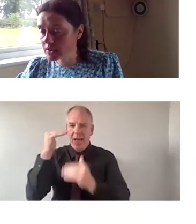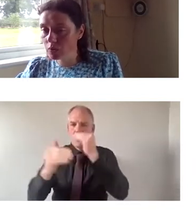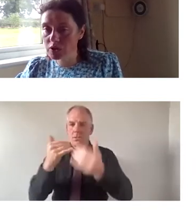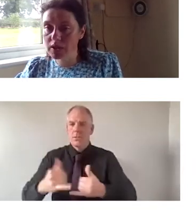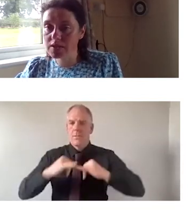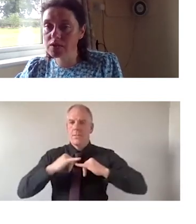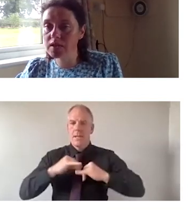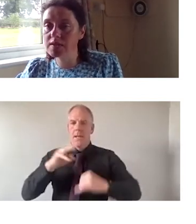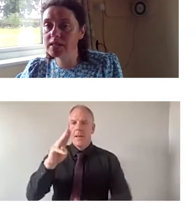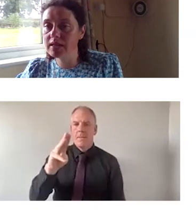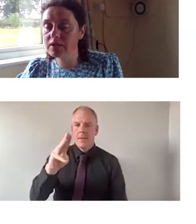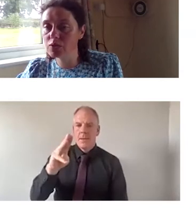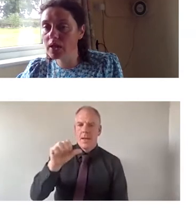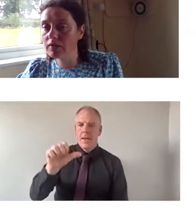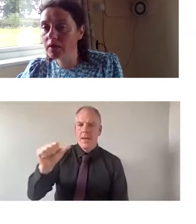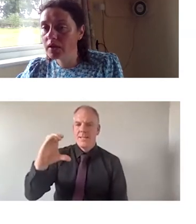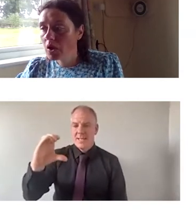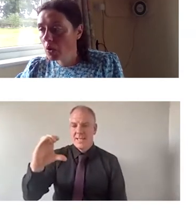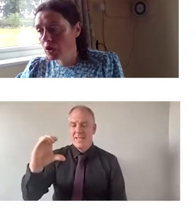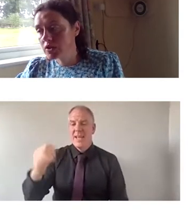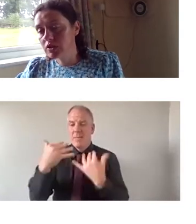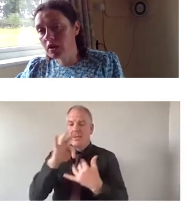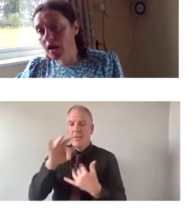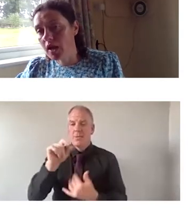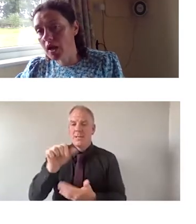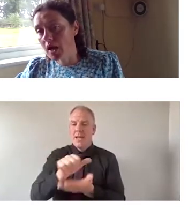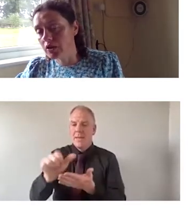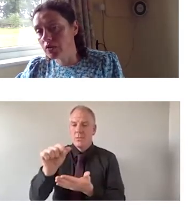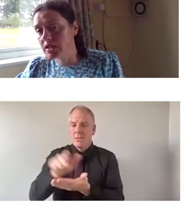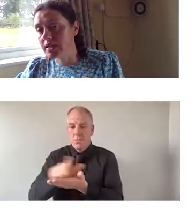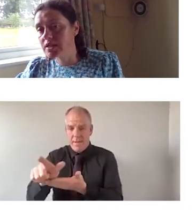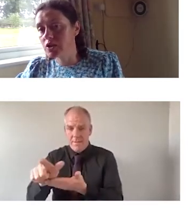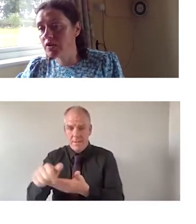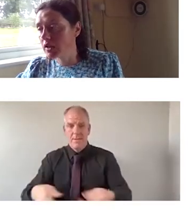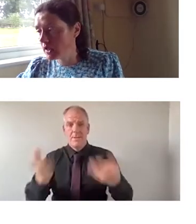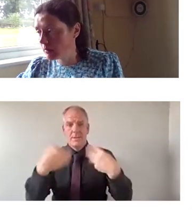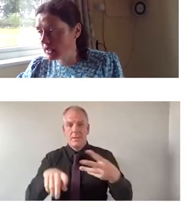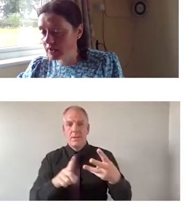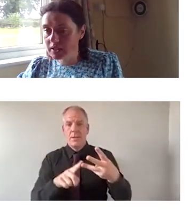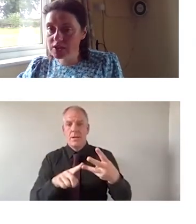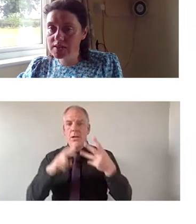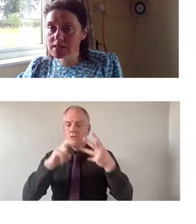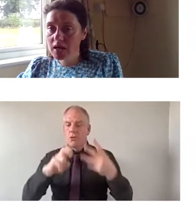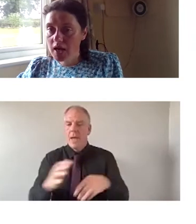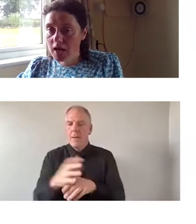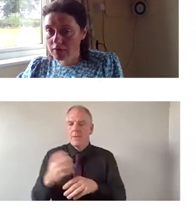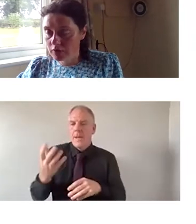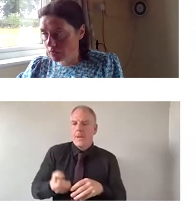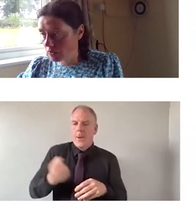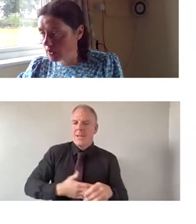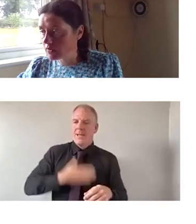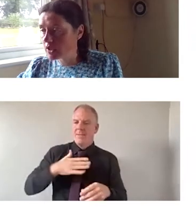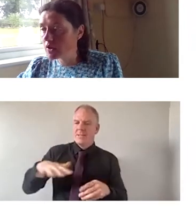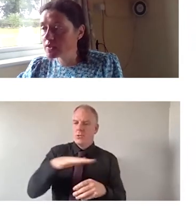PIAC data, which relates to 2011 and 12. We also utilised the survey on income and living conditions